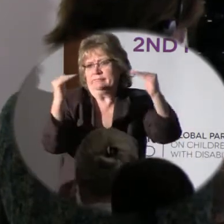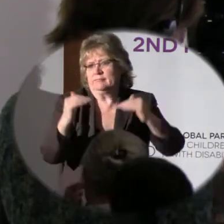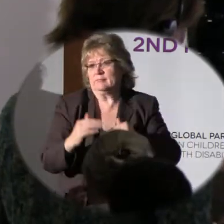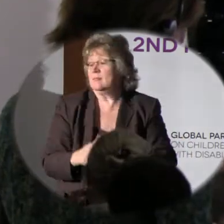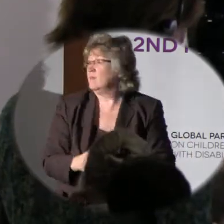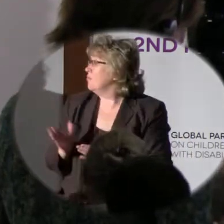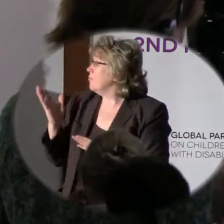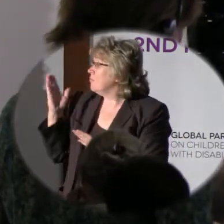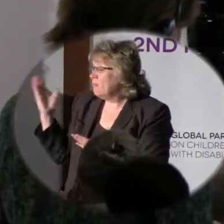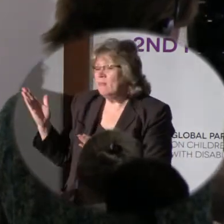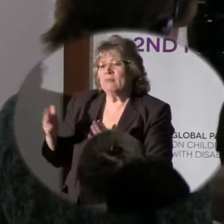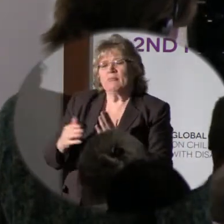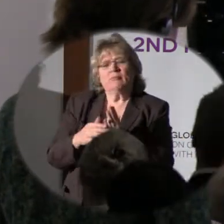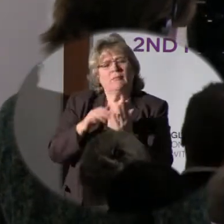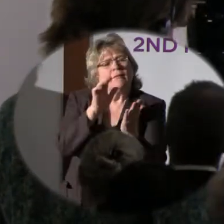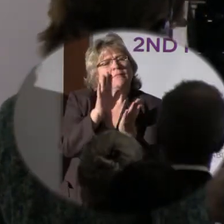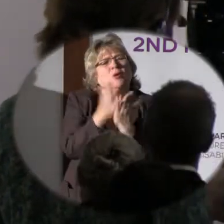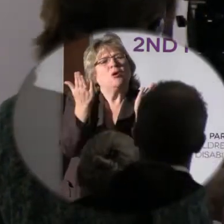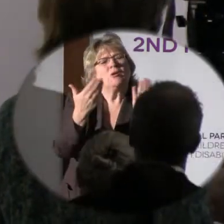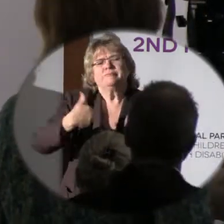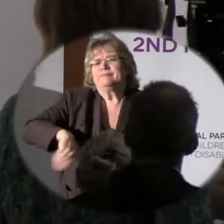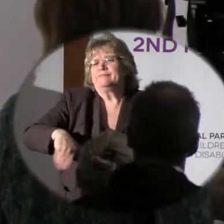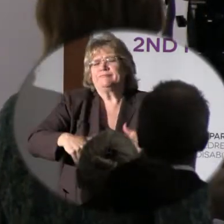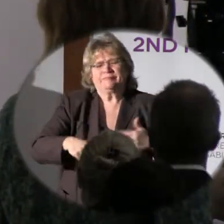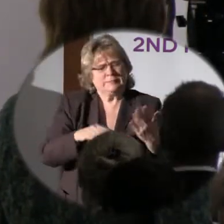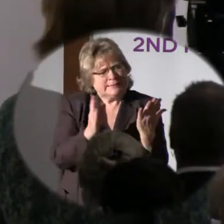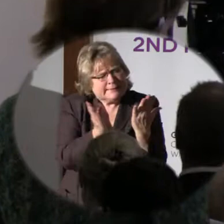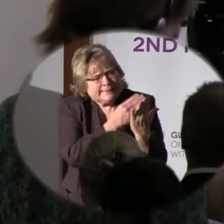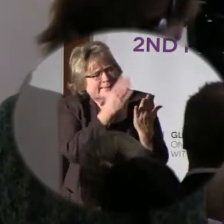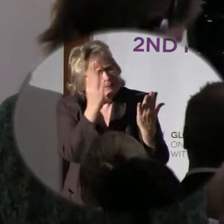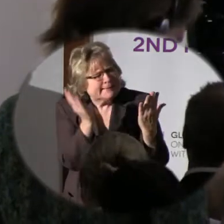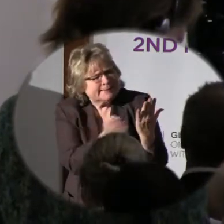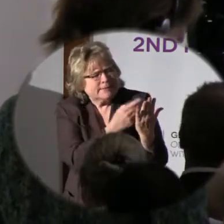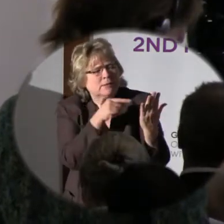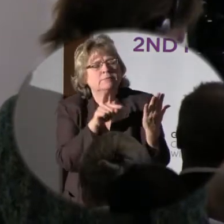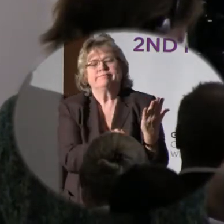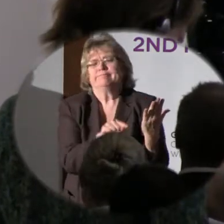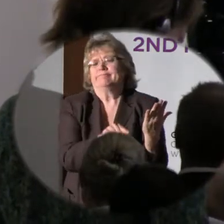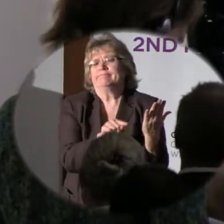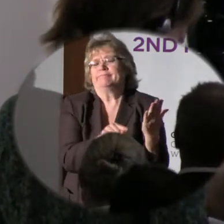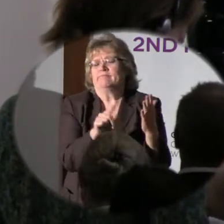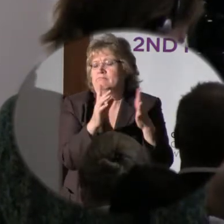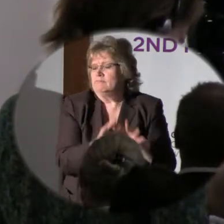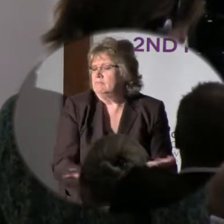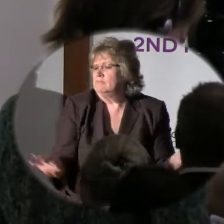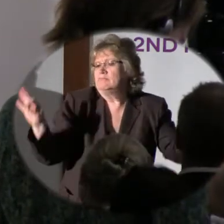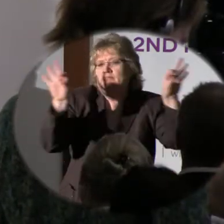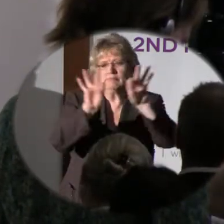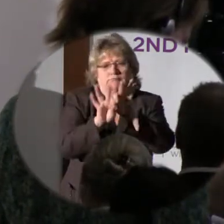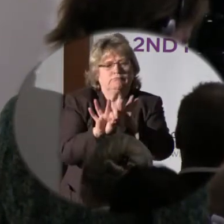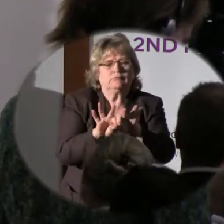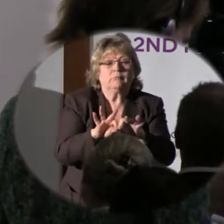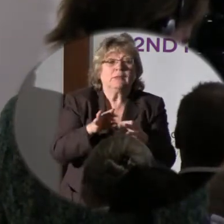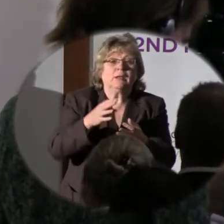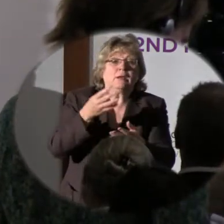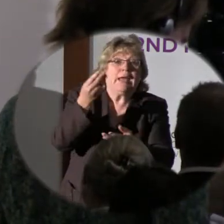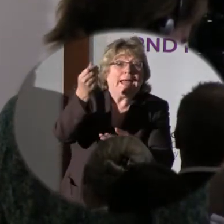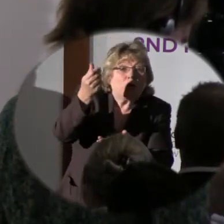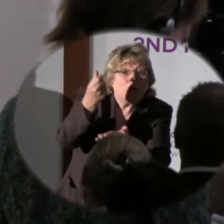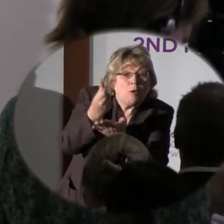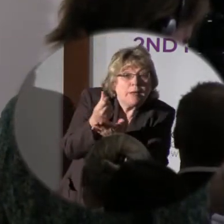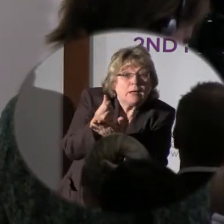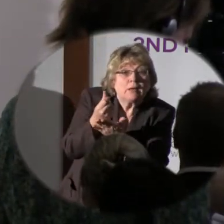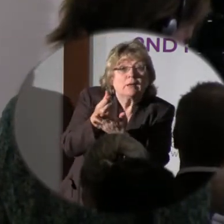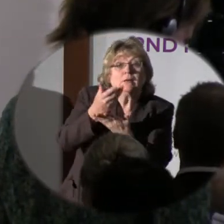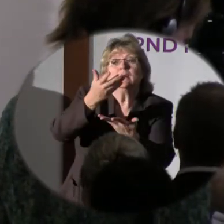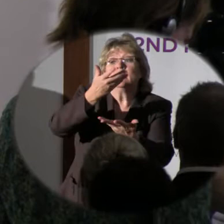areas of social and economic development that are important in the work of DESA in its